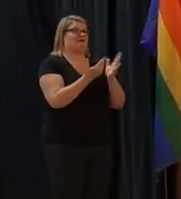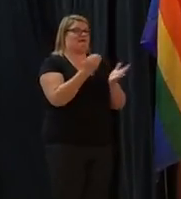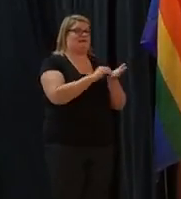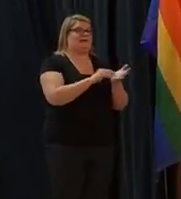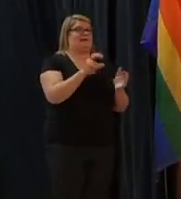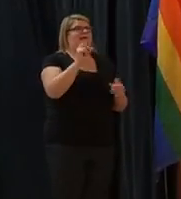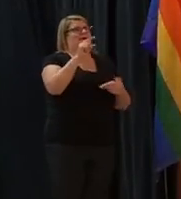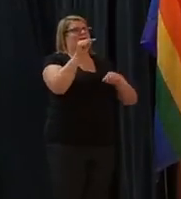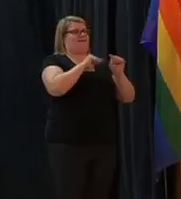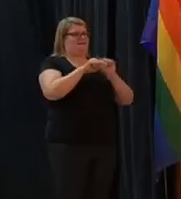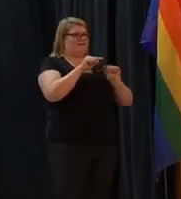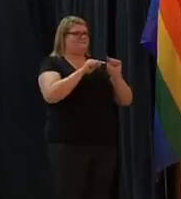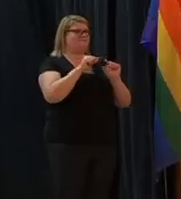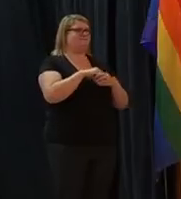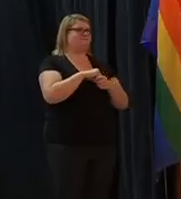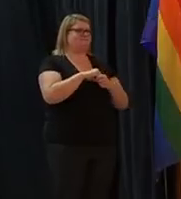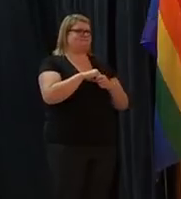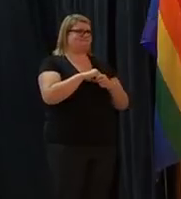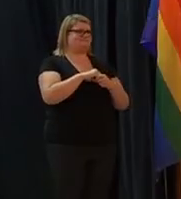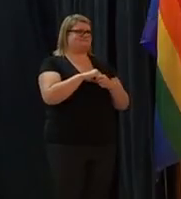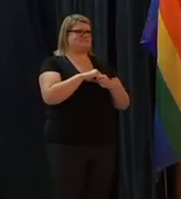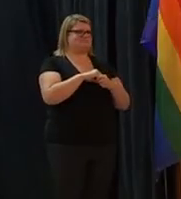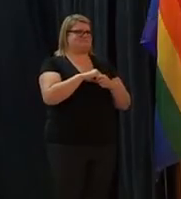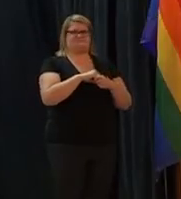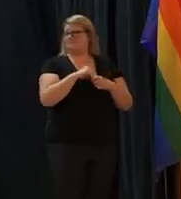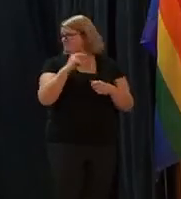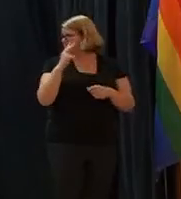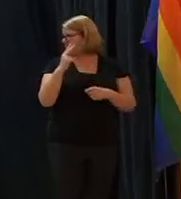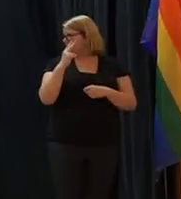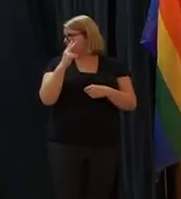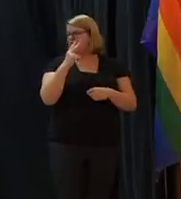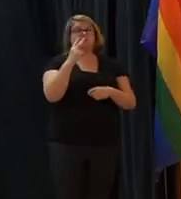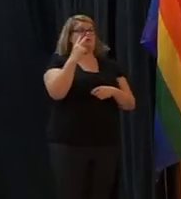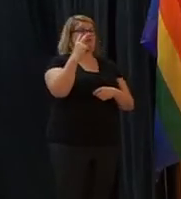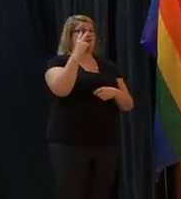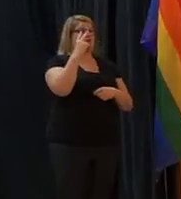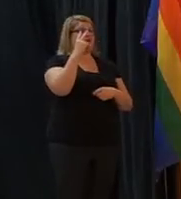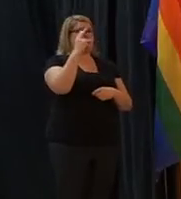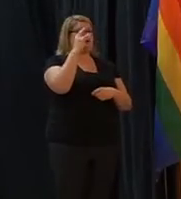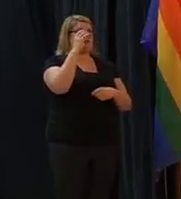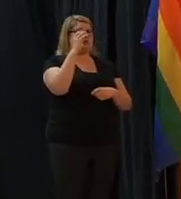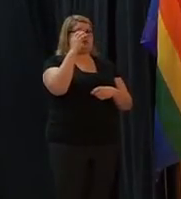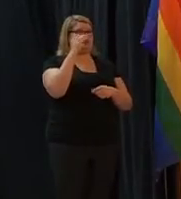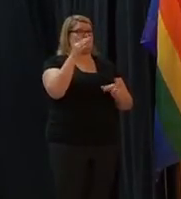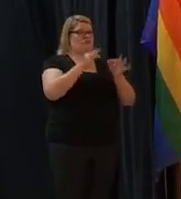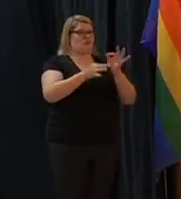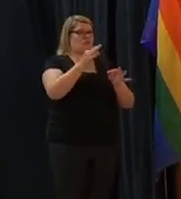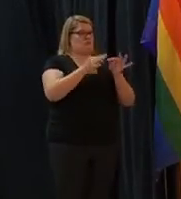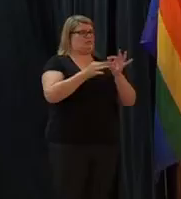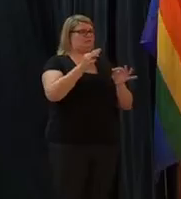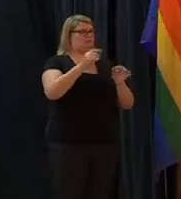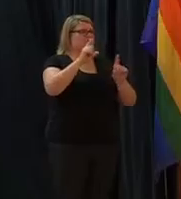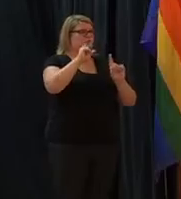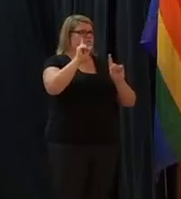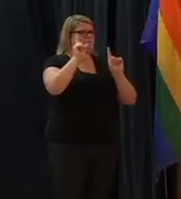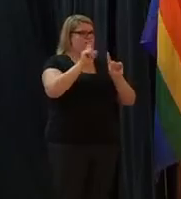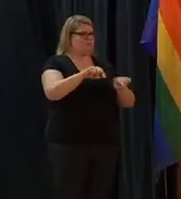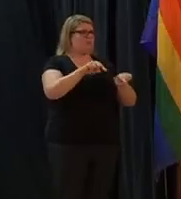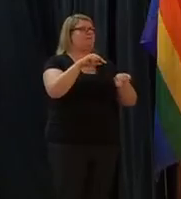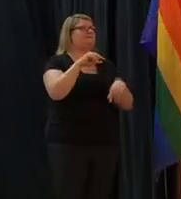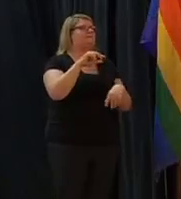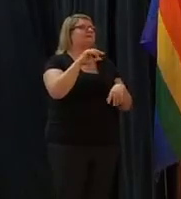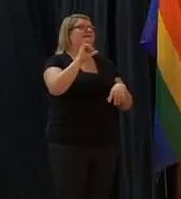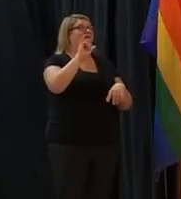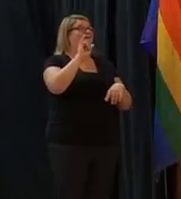okay. The European Court 2 years ago ruled that gays are eligible for asylum if they can